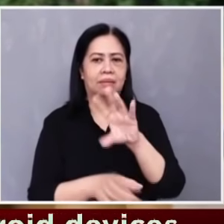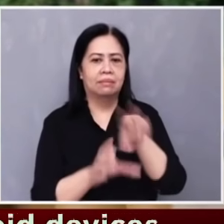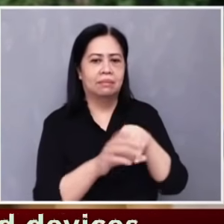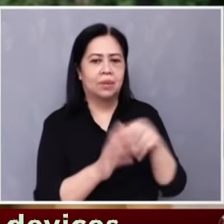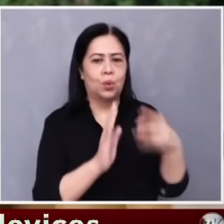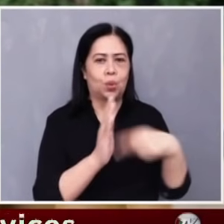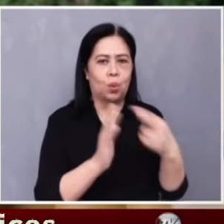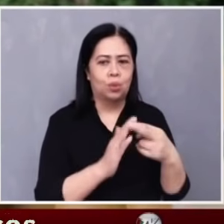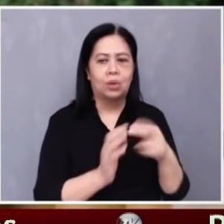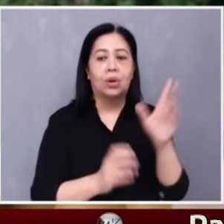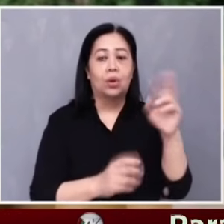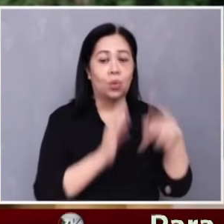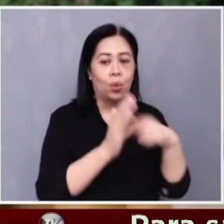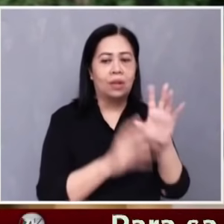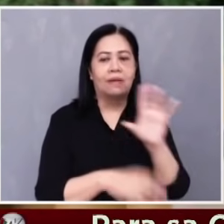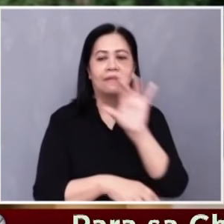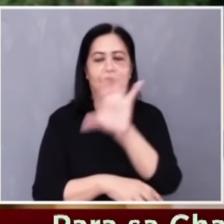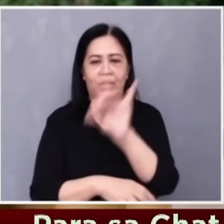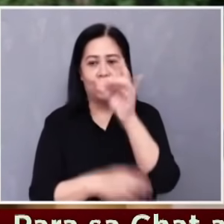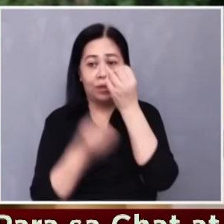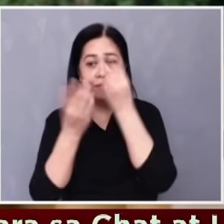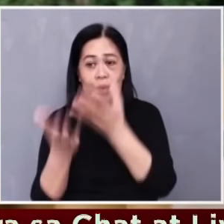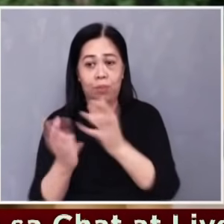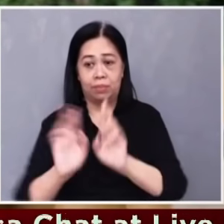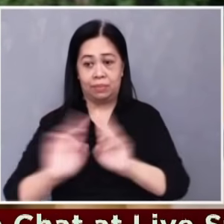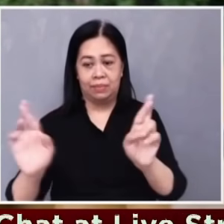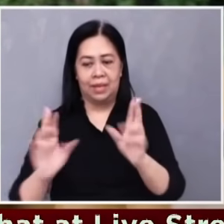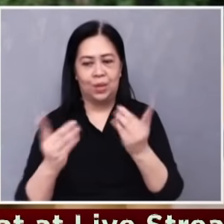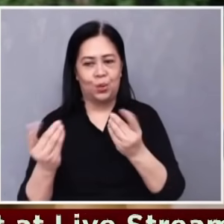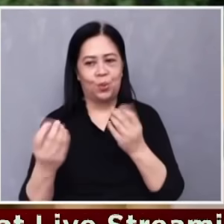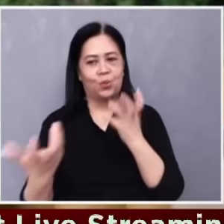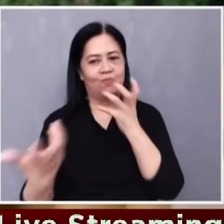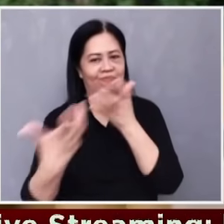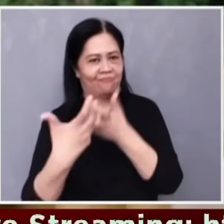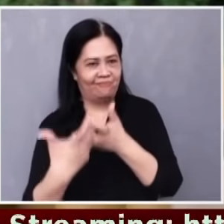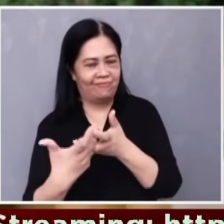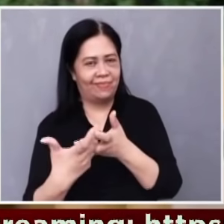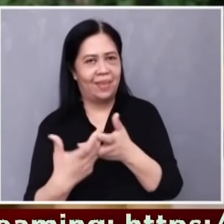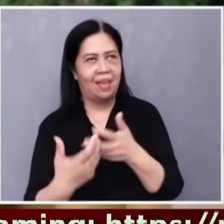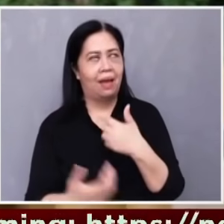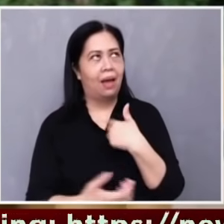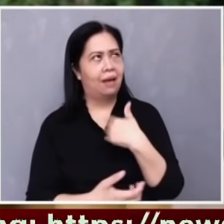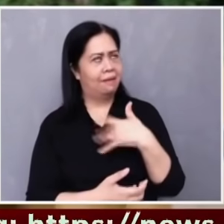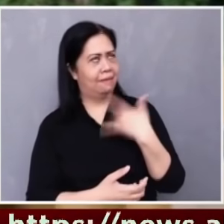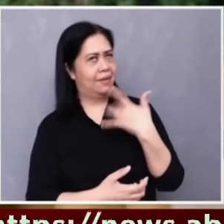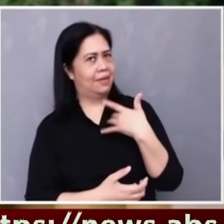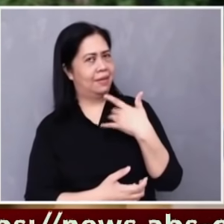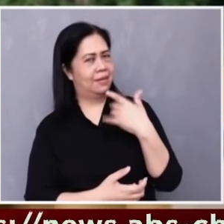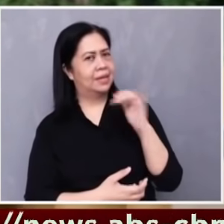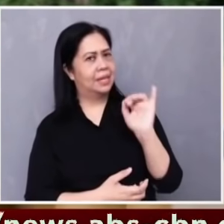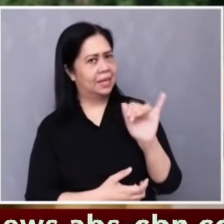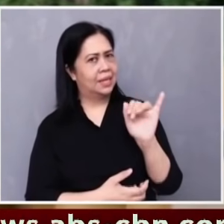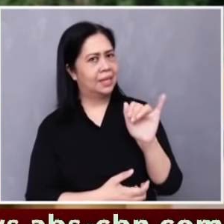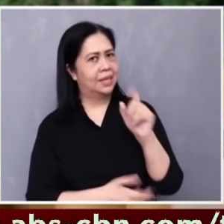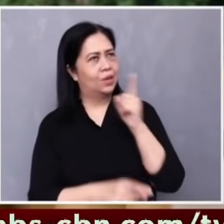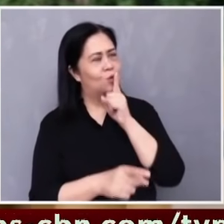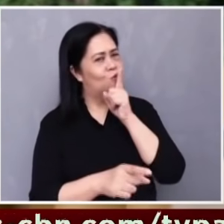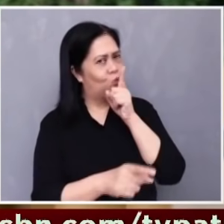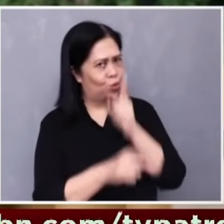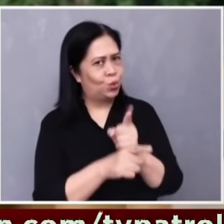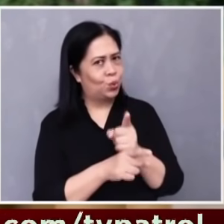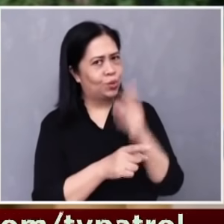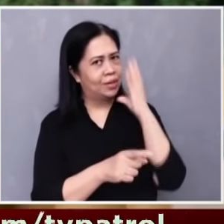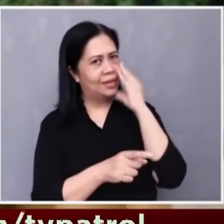when you're informed and you're ready to do them. And yeah. I feel like that is a truth when it